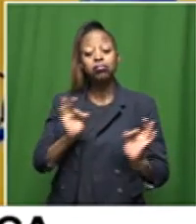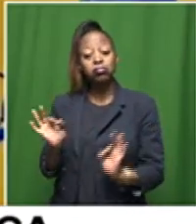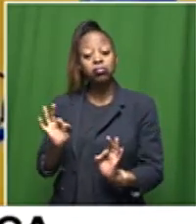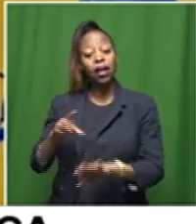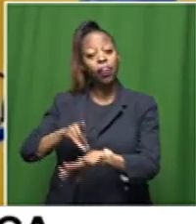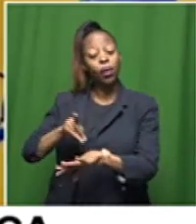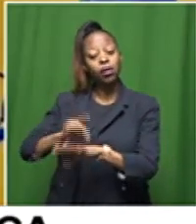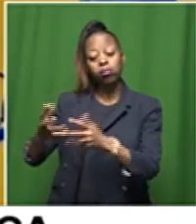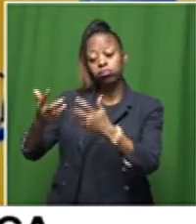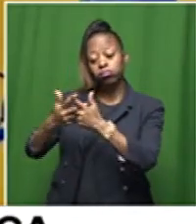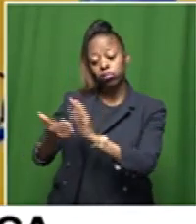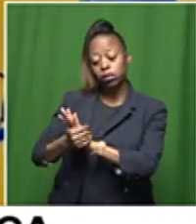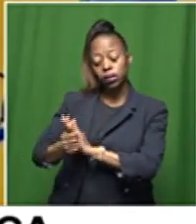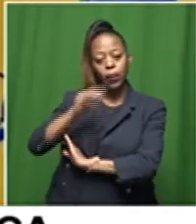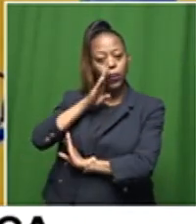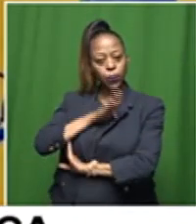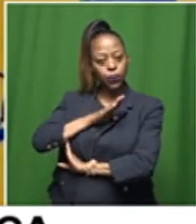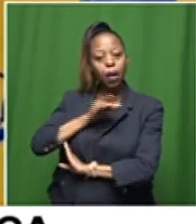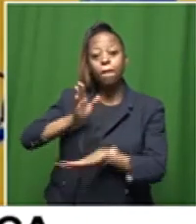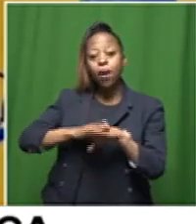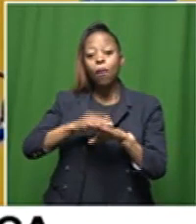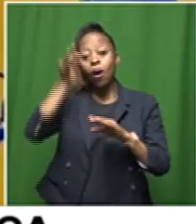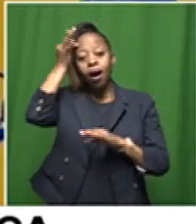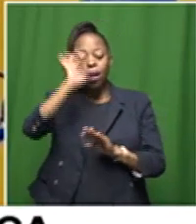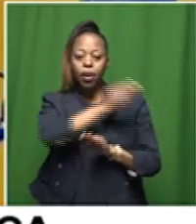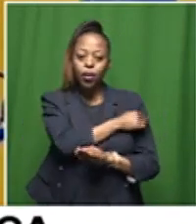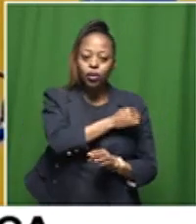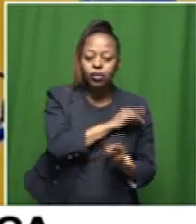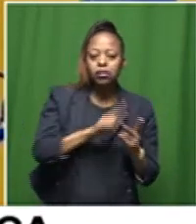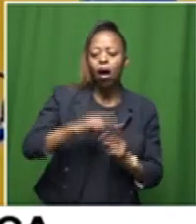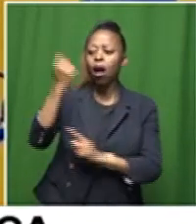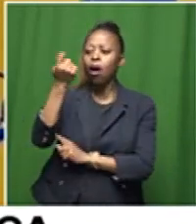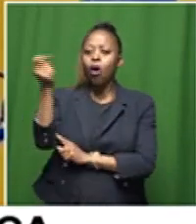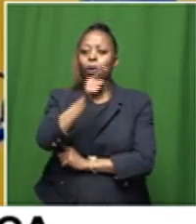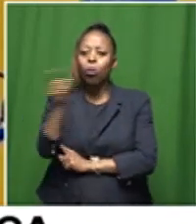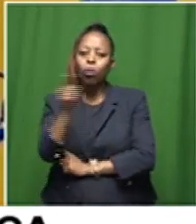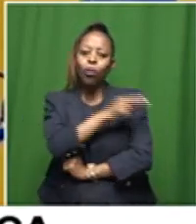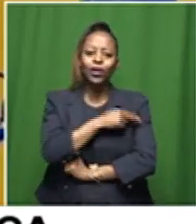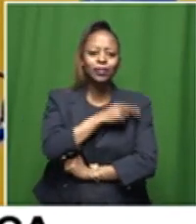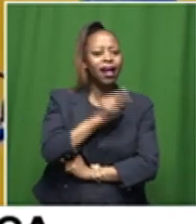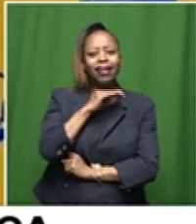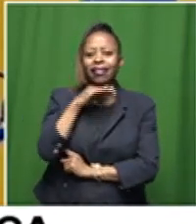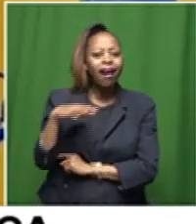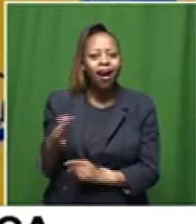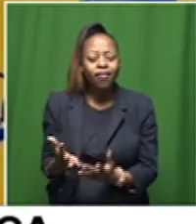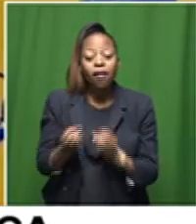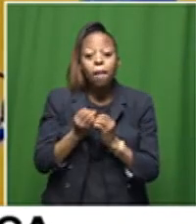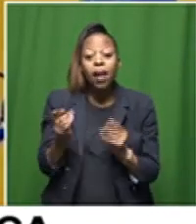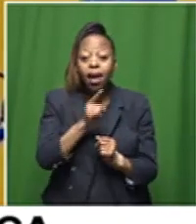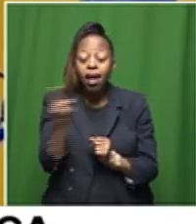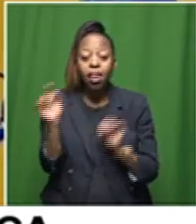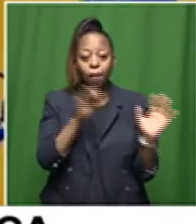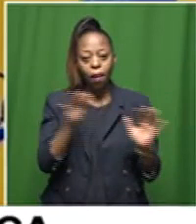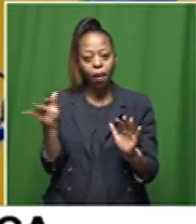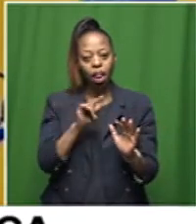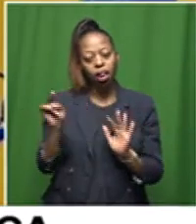ophthalmologists, especially within the public sector and also within the rural areas, wherein the majority of our